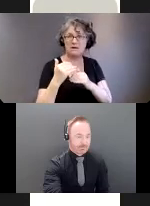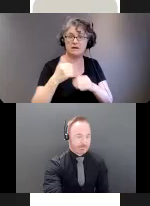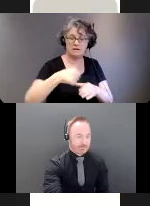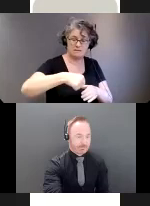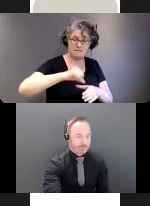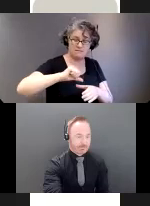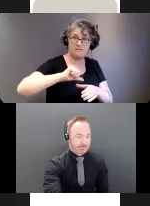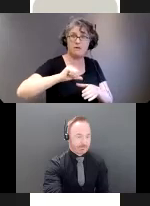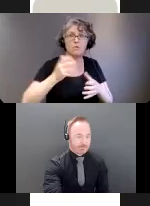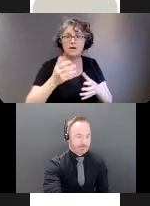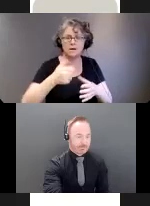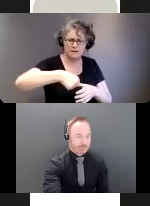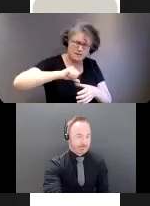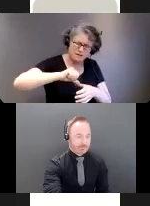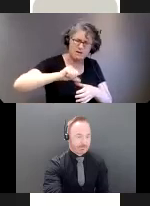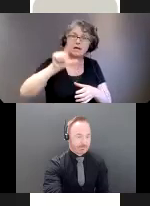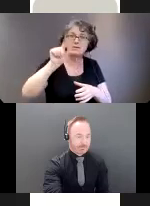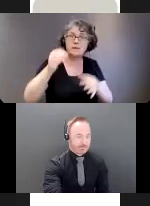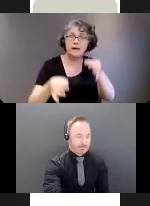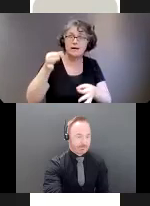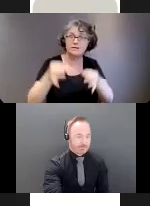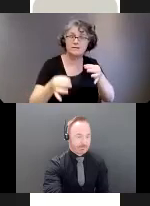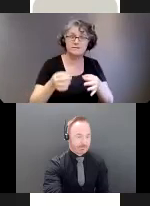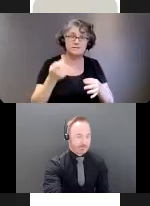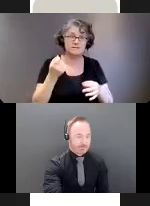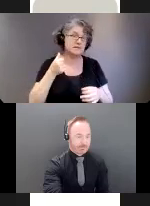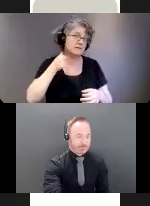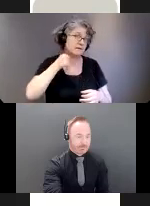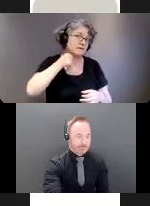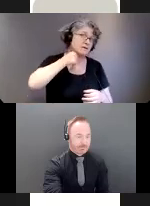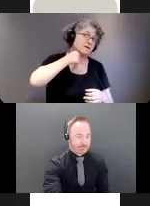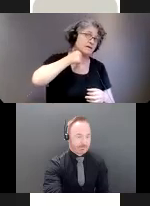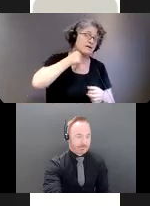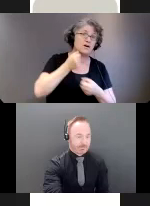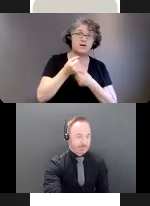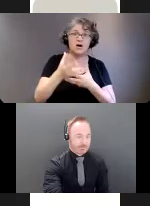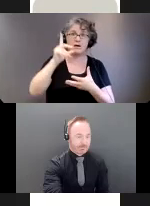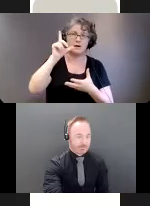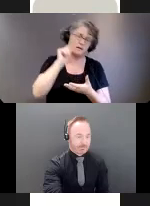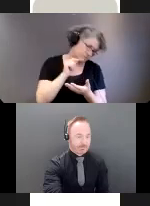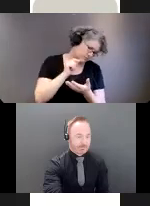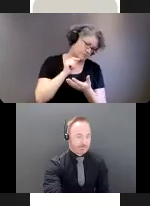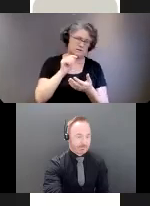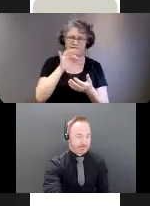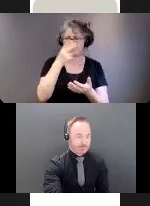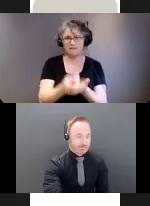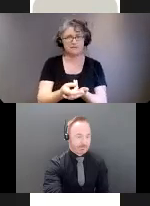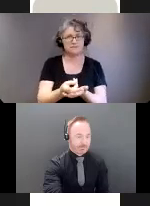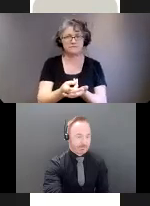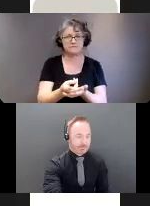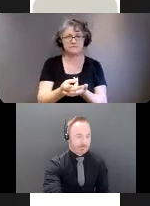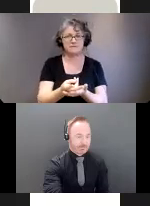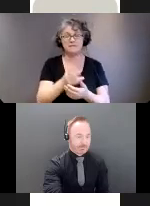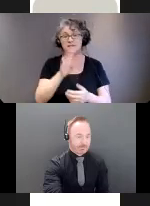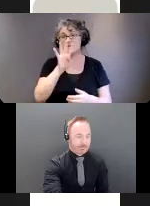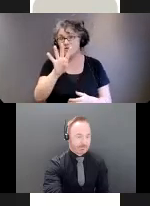and 11 pounds of pressure on the carotid arteries cause unconsciousness. So 4.4 pounds